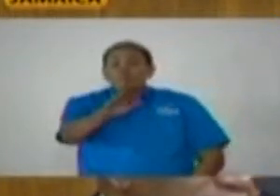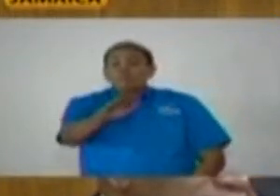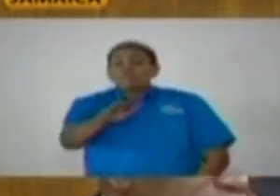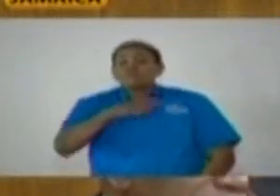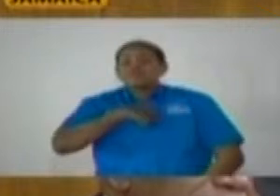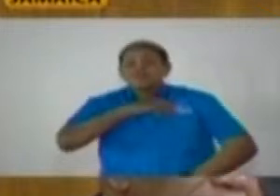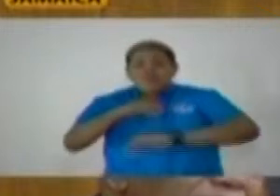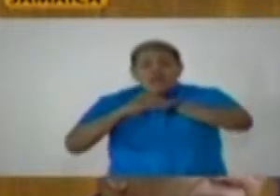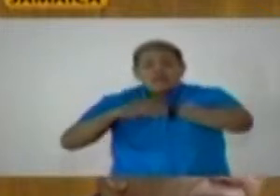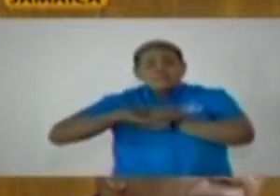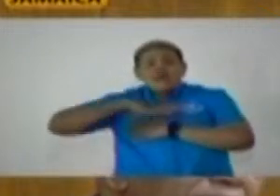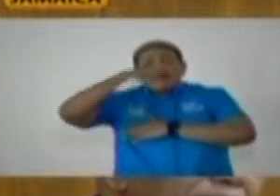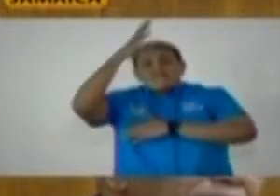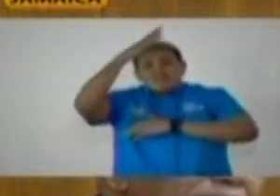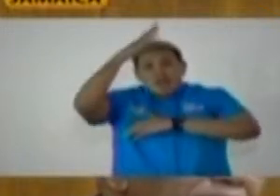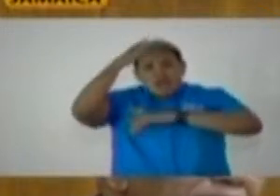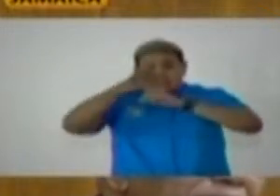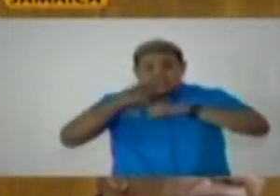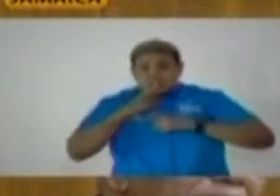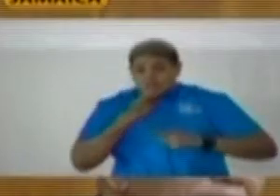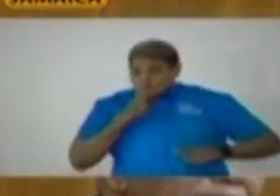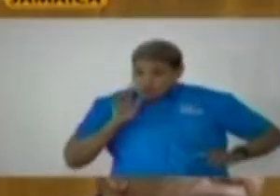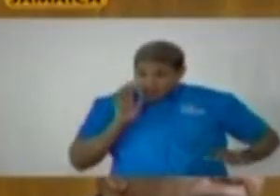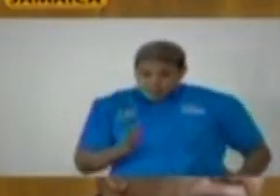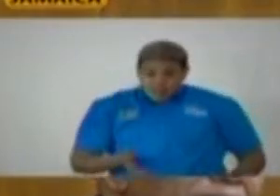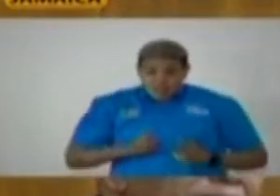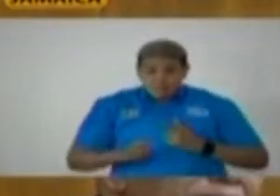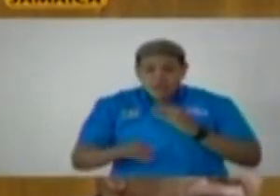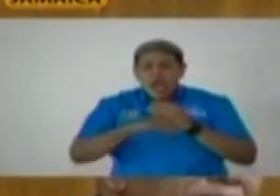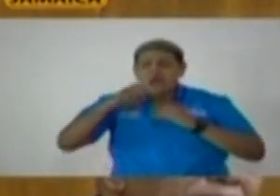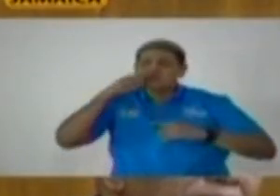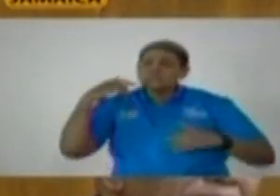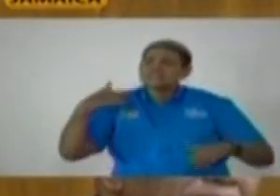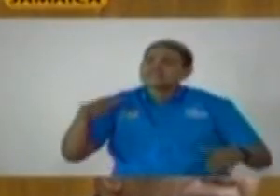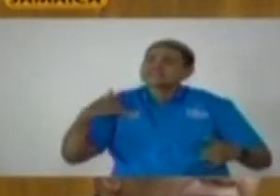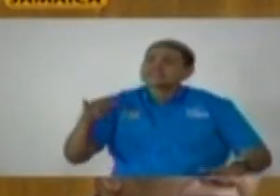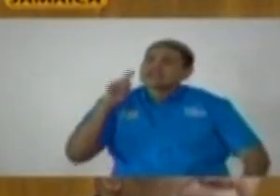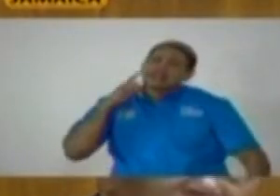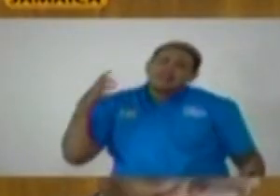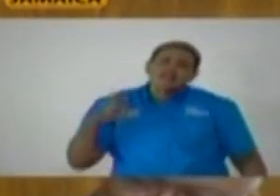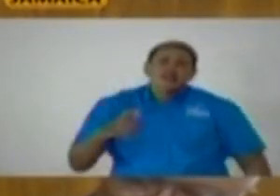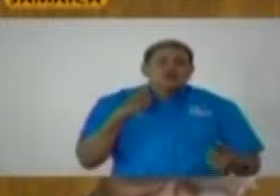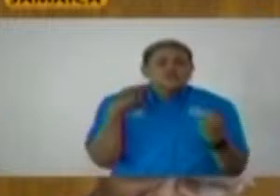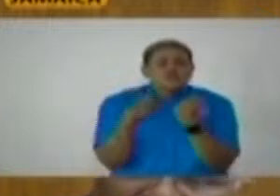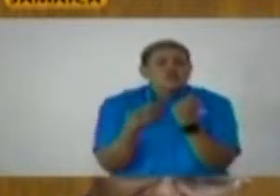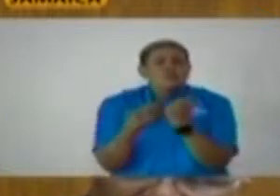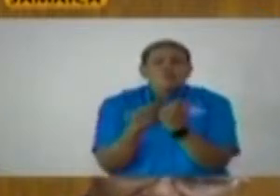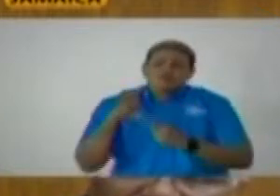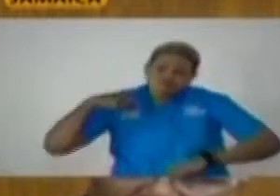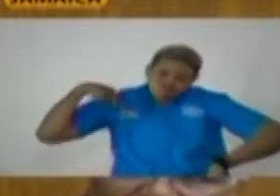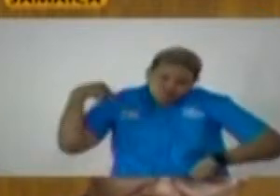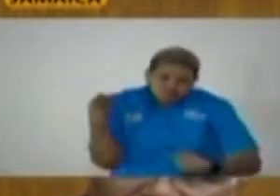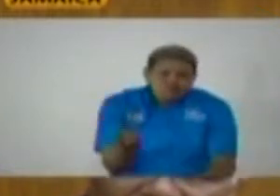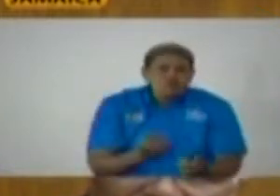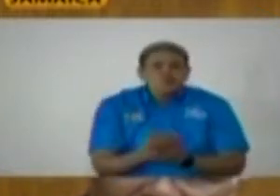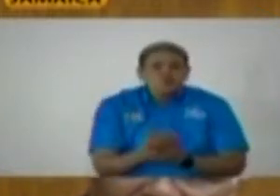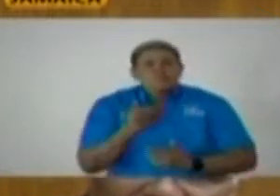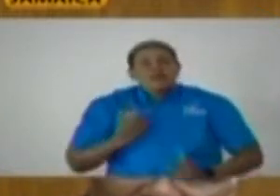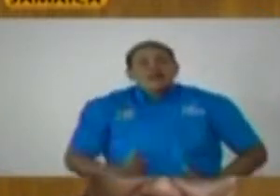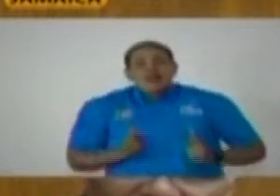my father, who isn't here, but who has been a constant source of support for me throughout my entire